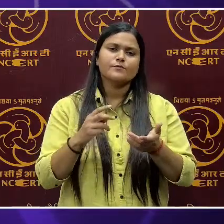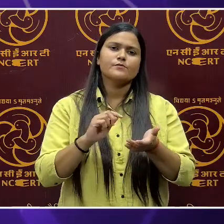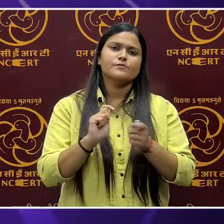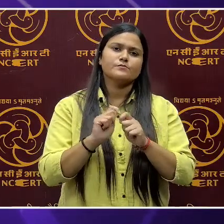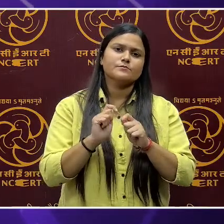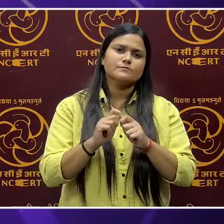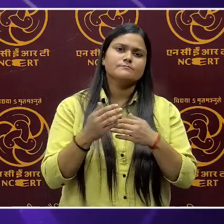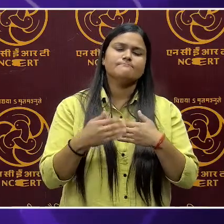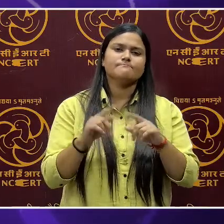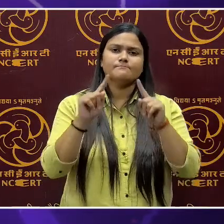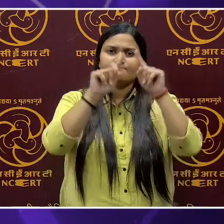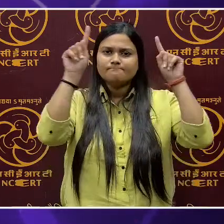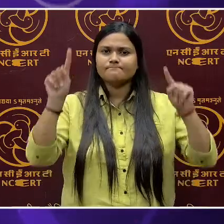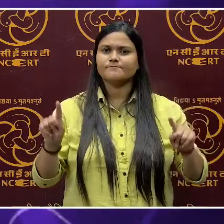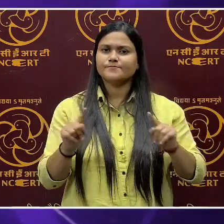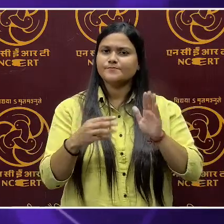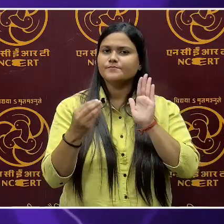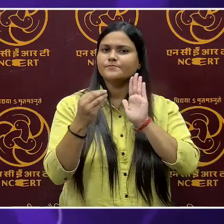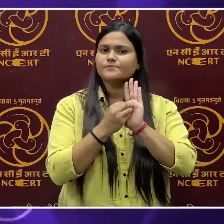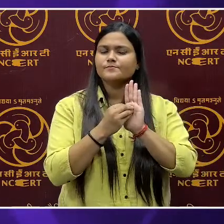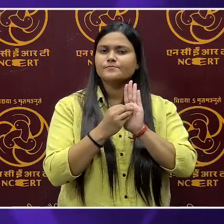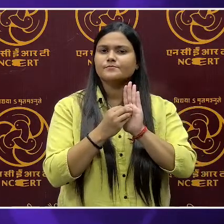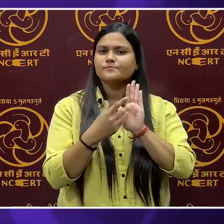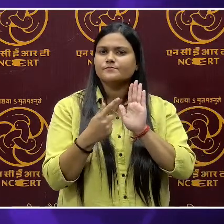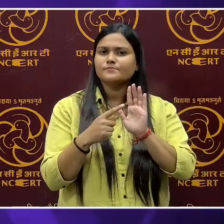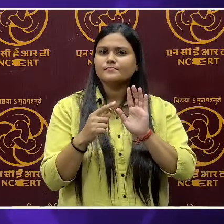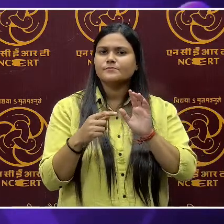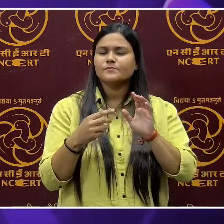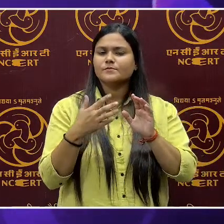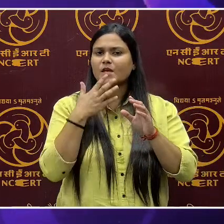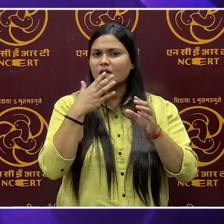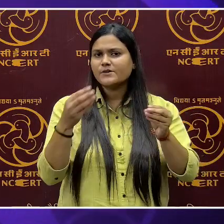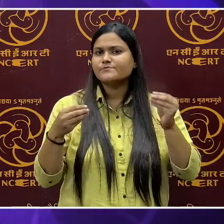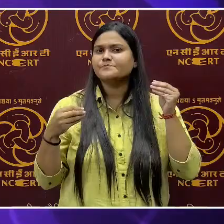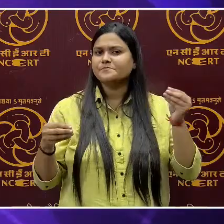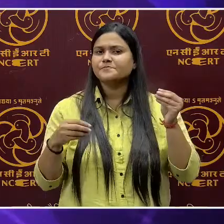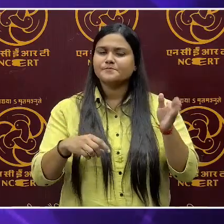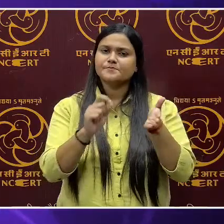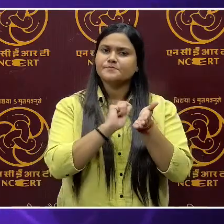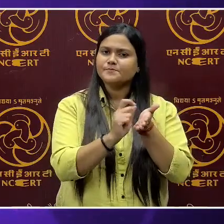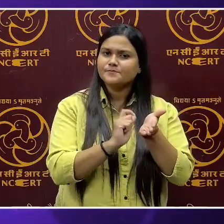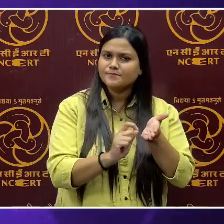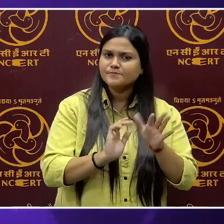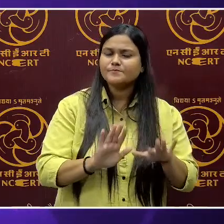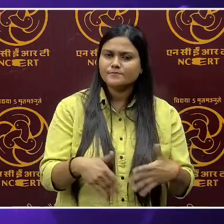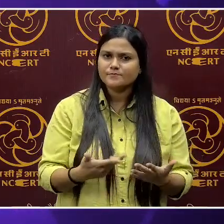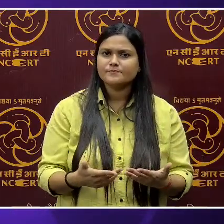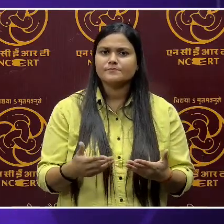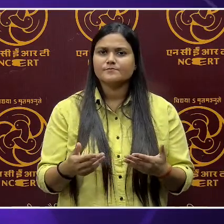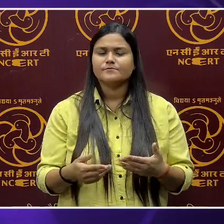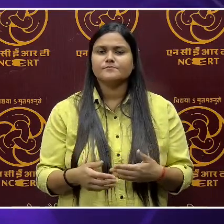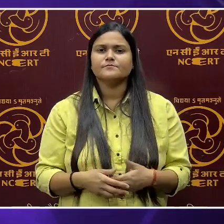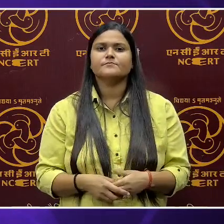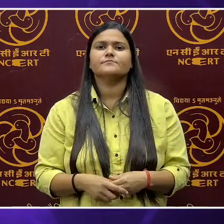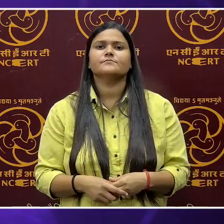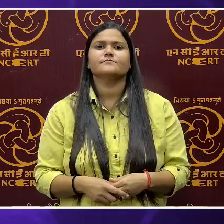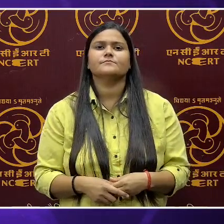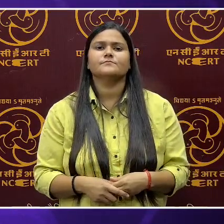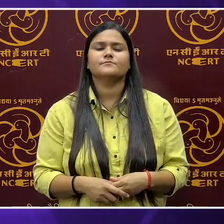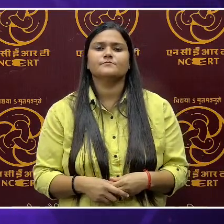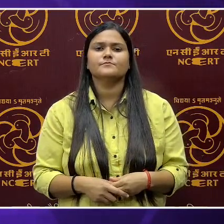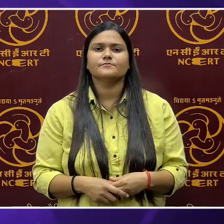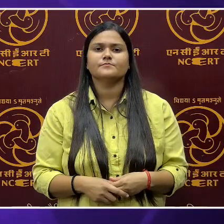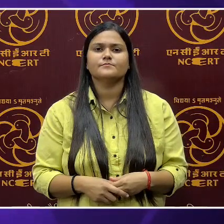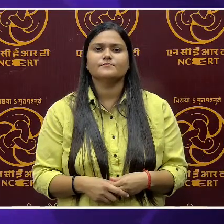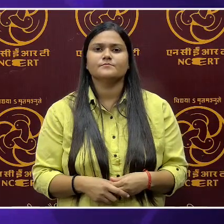be pasted on the board or maybe written on a chart, and we can have slips of paper where the answers have